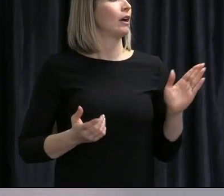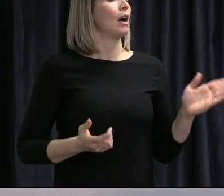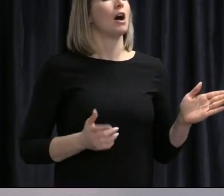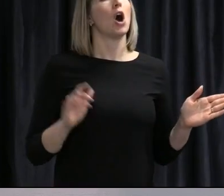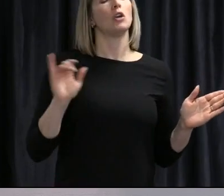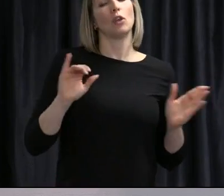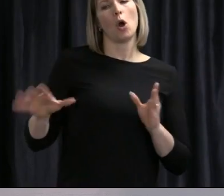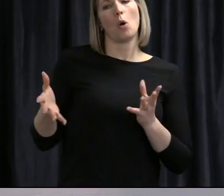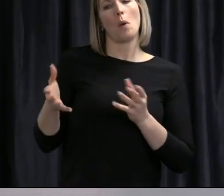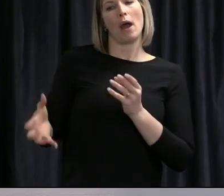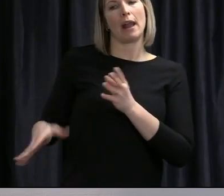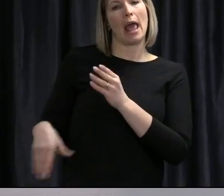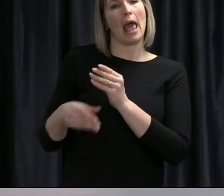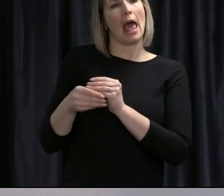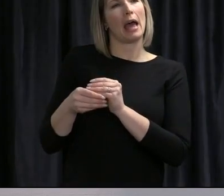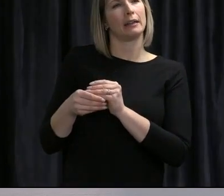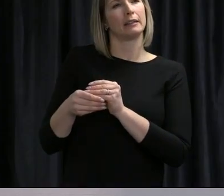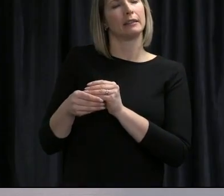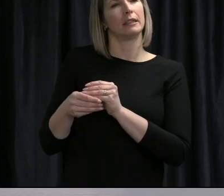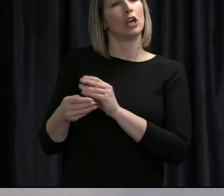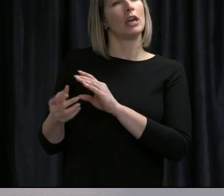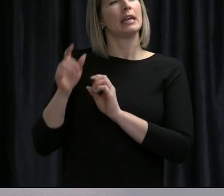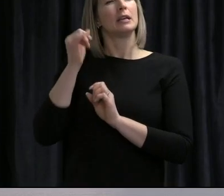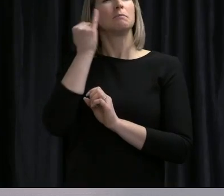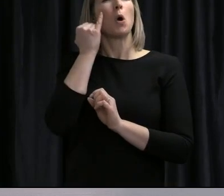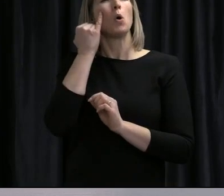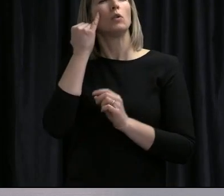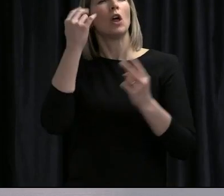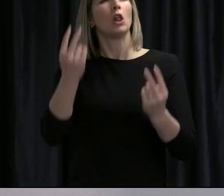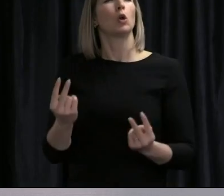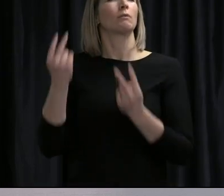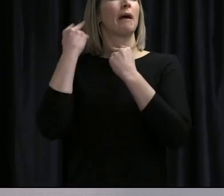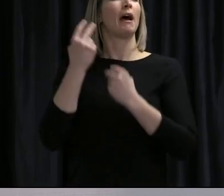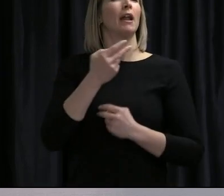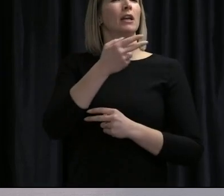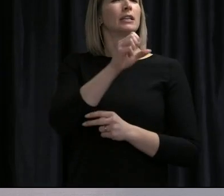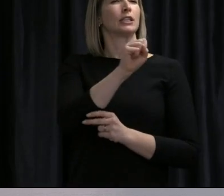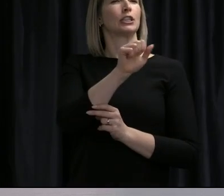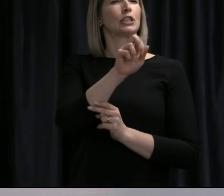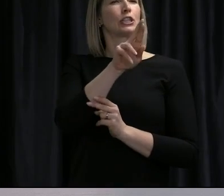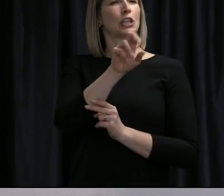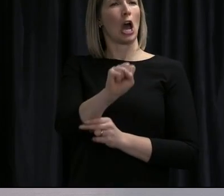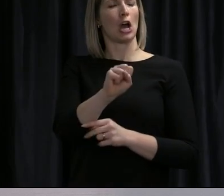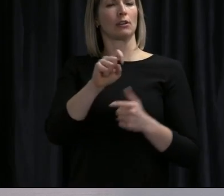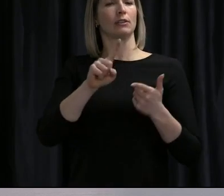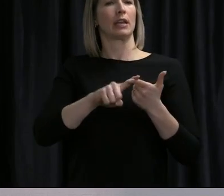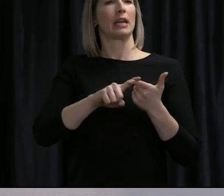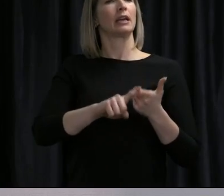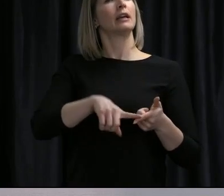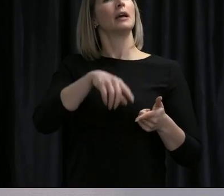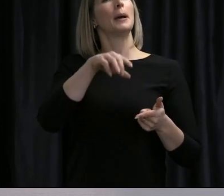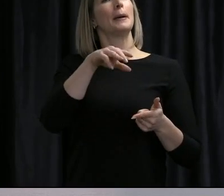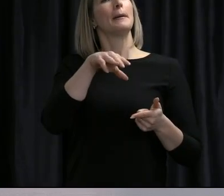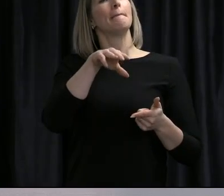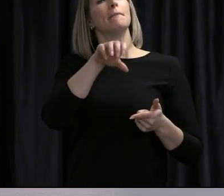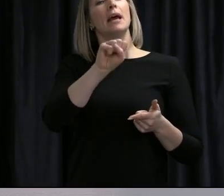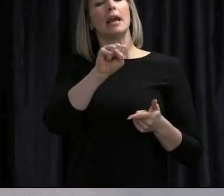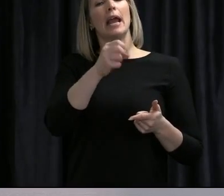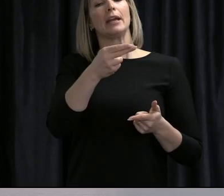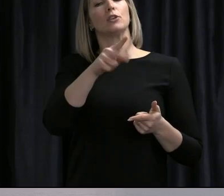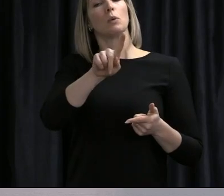contribute to that? I think if you go back to SARS and MERS and H1N1, the